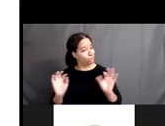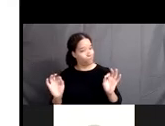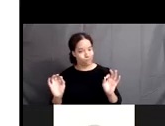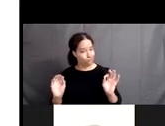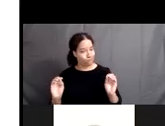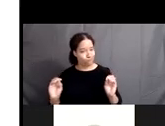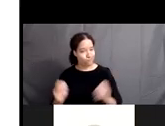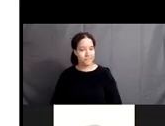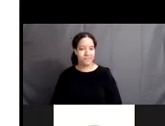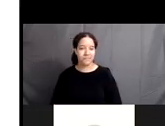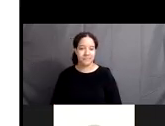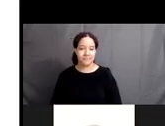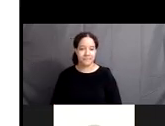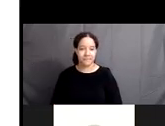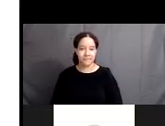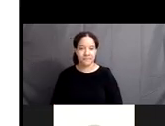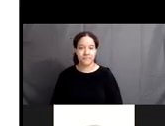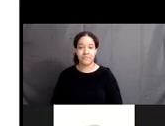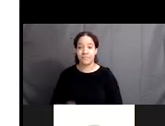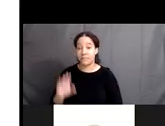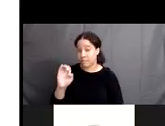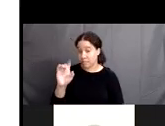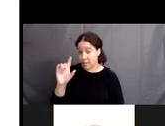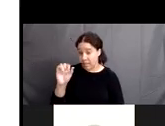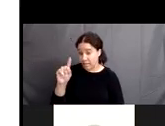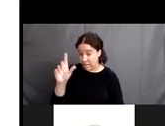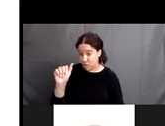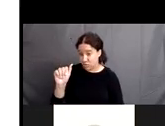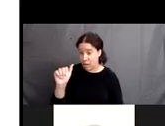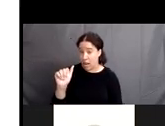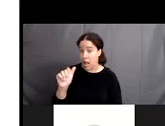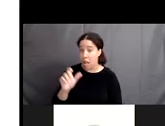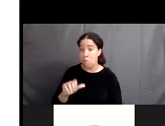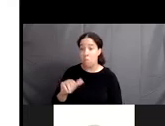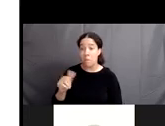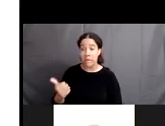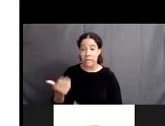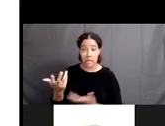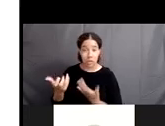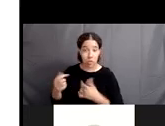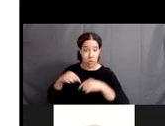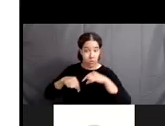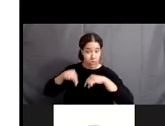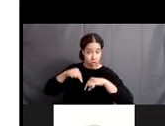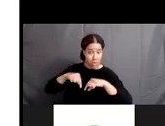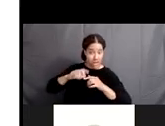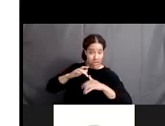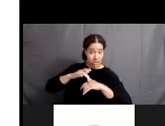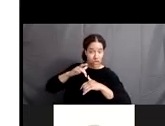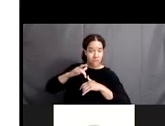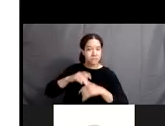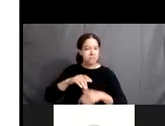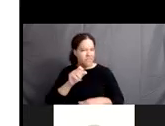left. Okay, and then Electra, is there anything else you want me to backtrack for? Yeah, if you go back a